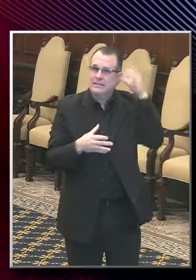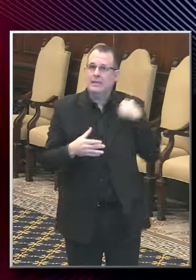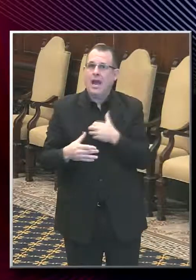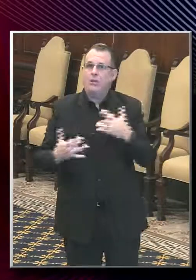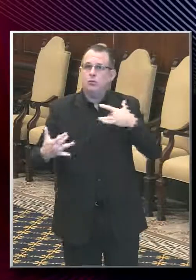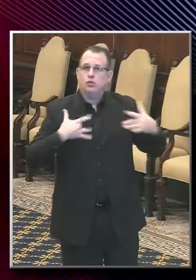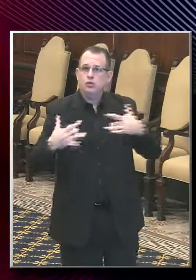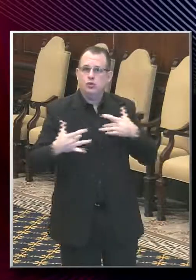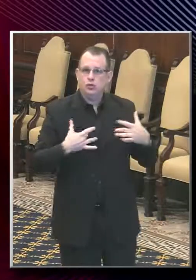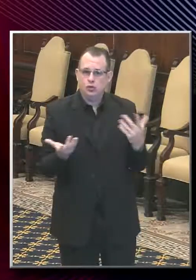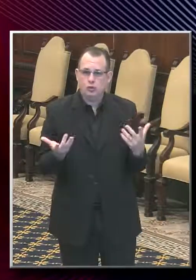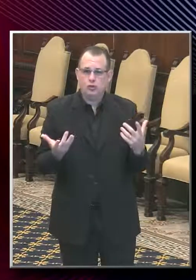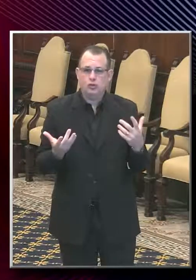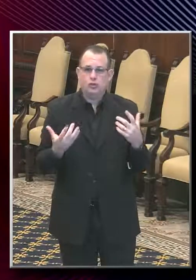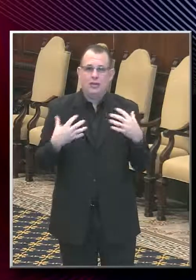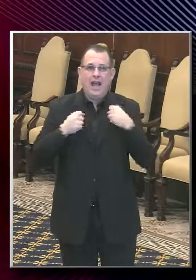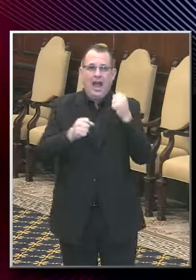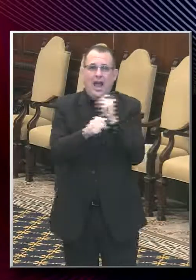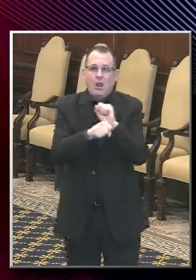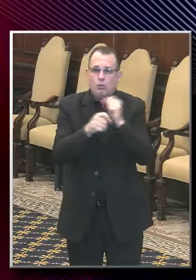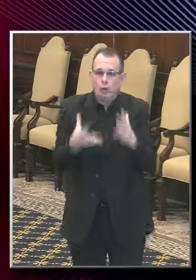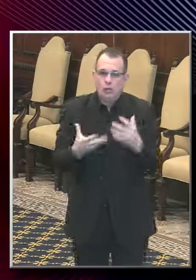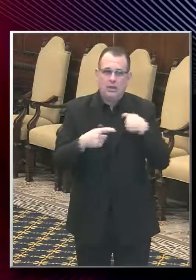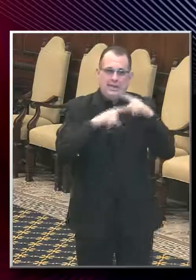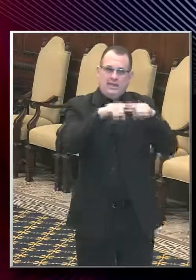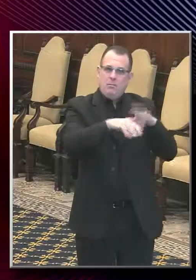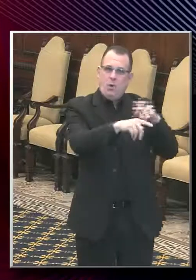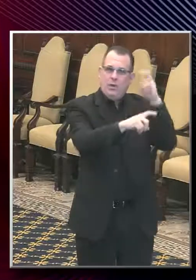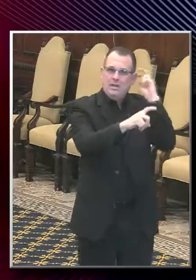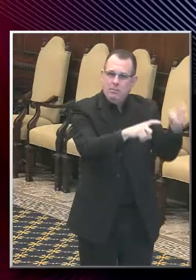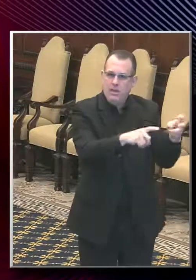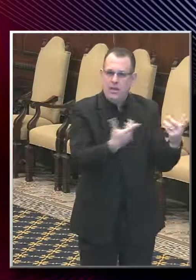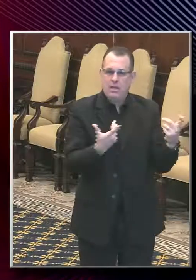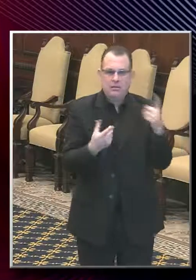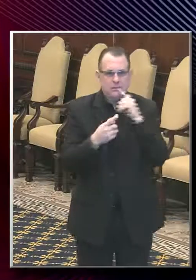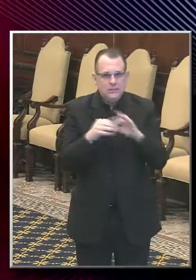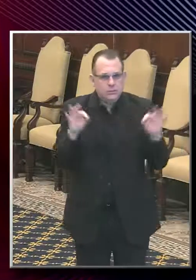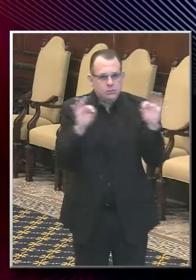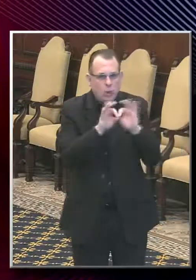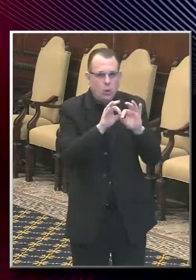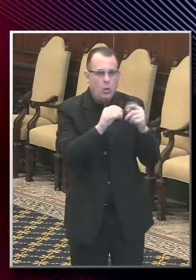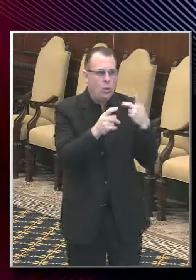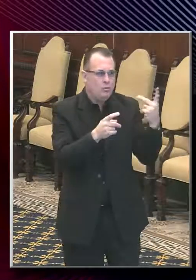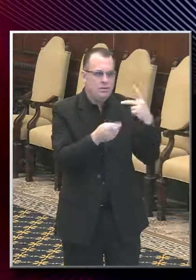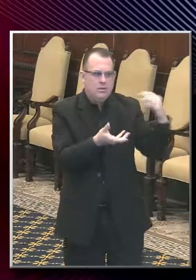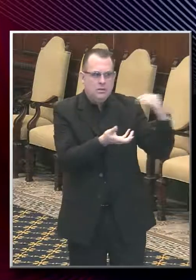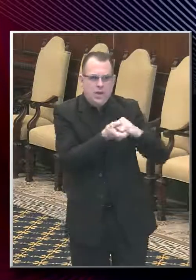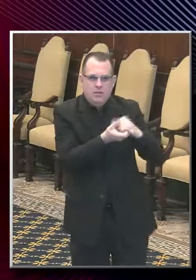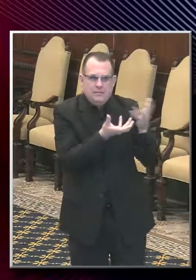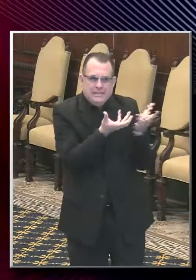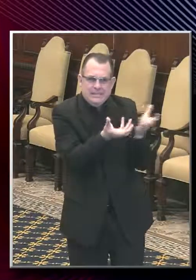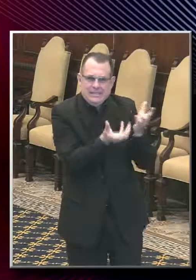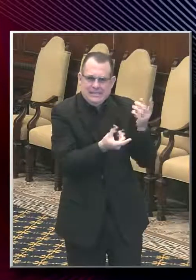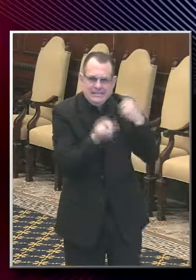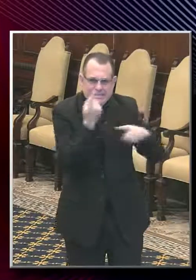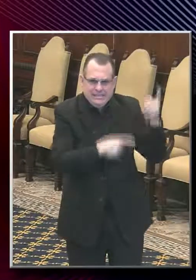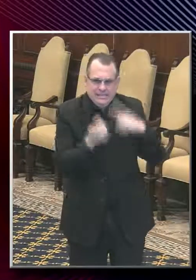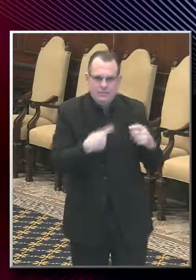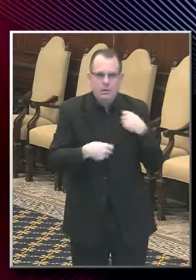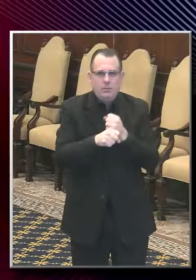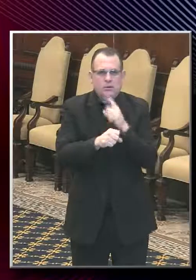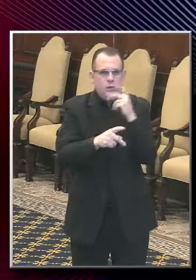staff are relying on Septum more than ever, and it's critical that we work together to ensure public transportation is accessible to those who